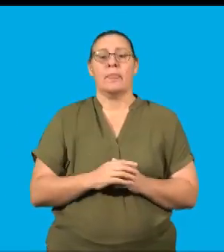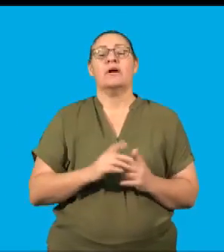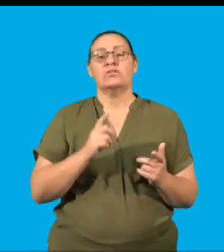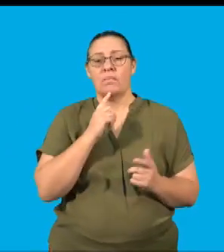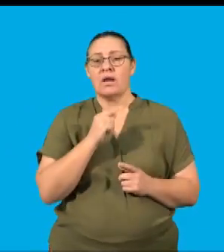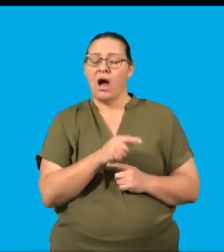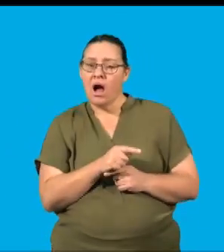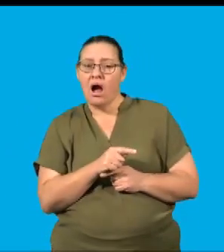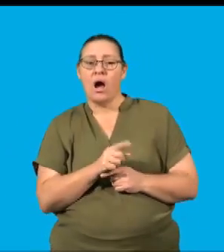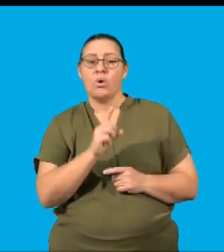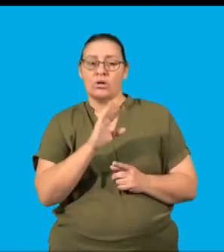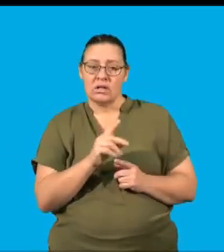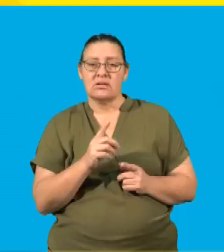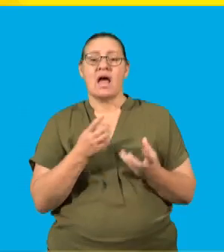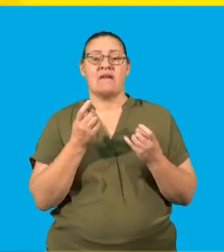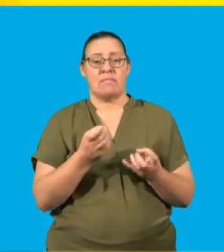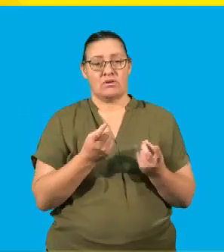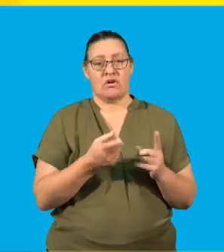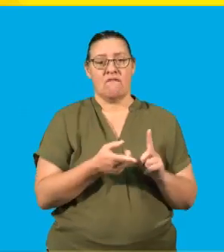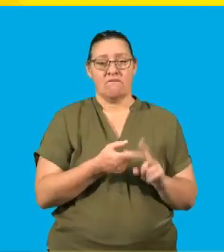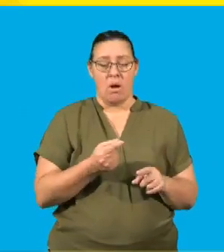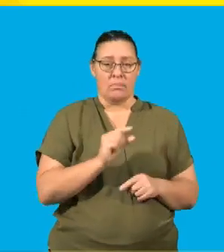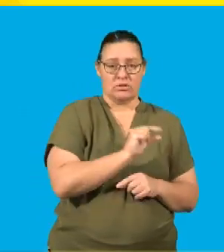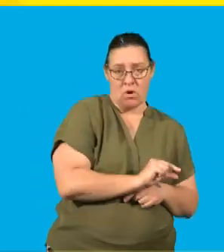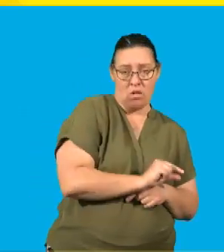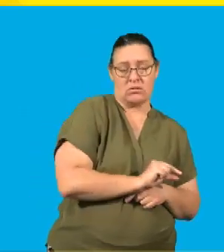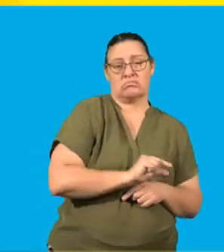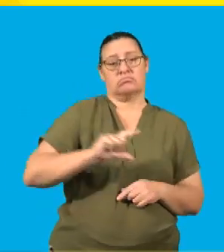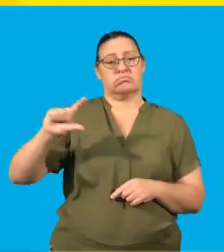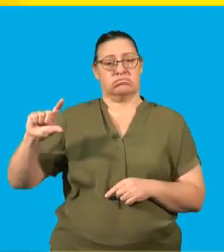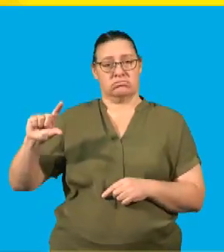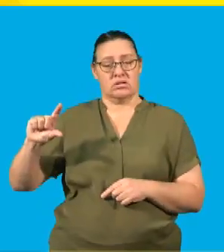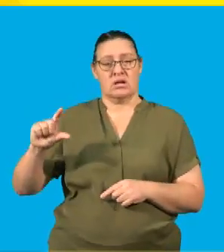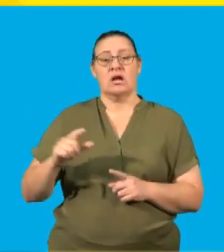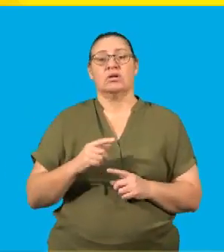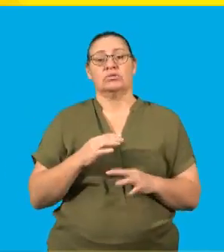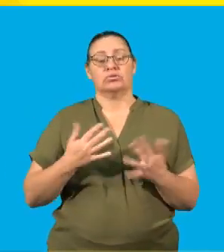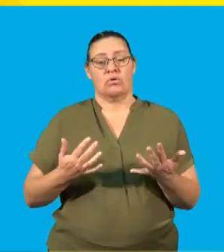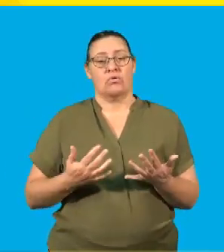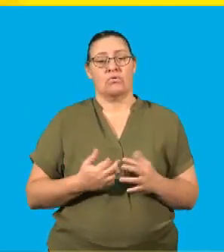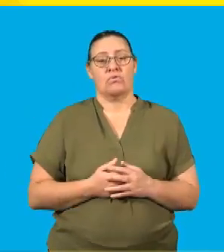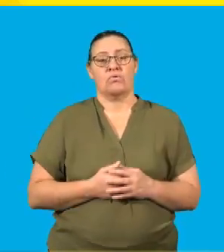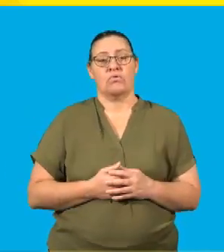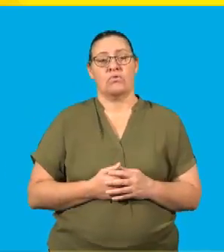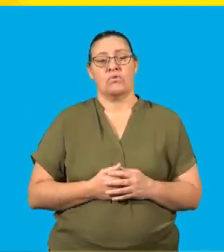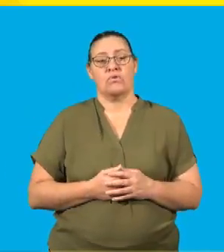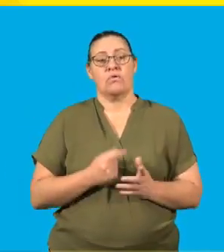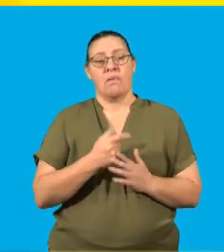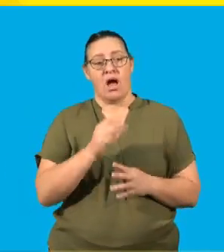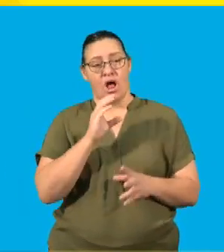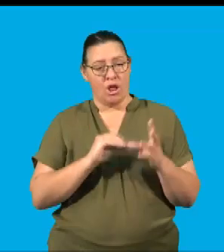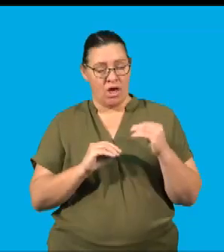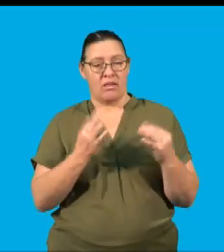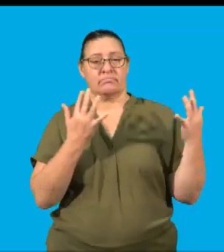we calculate the quartiles with the data that is arranged in ascending order. You should also have